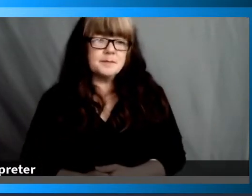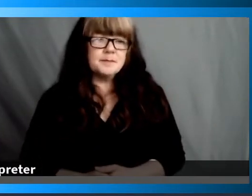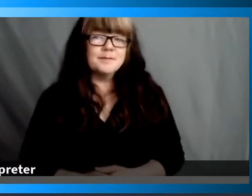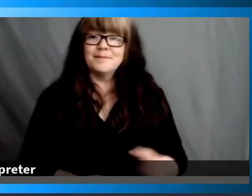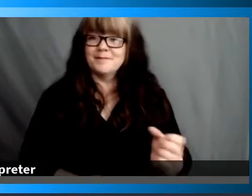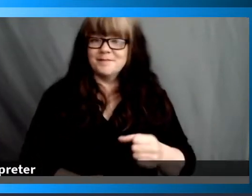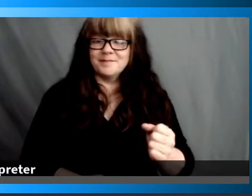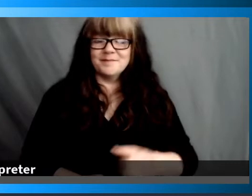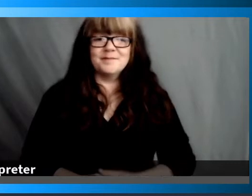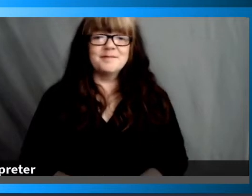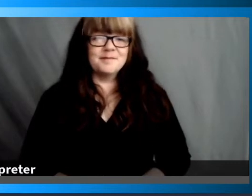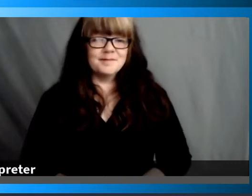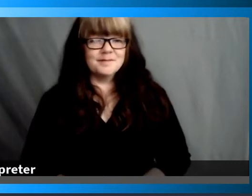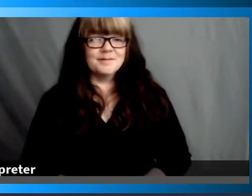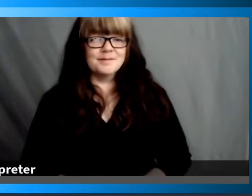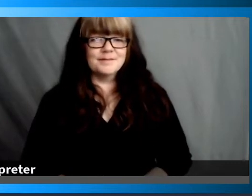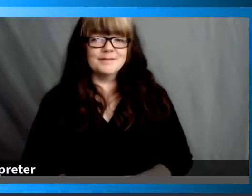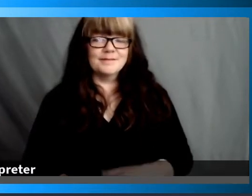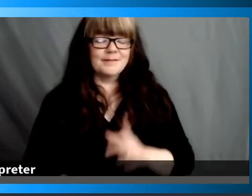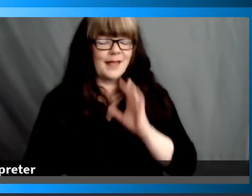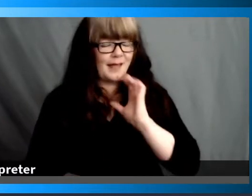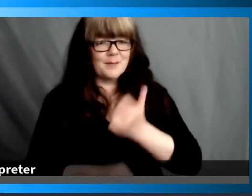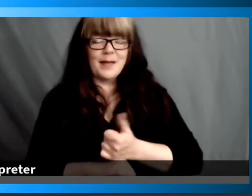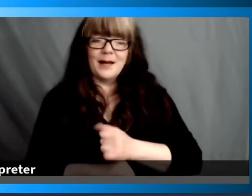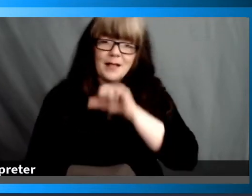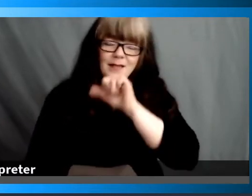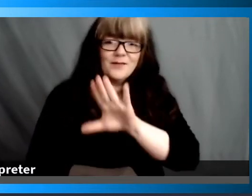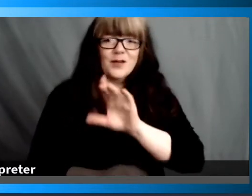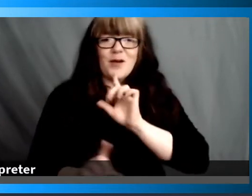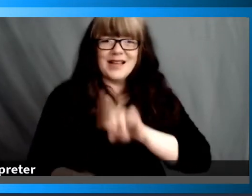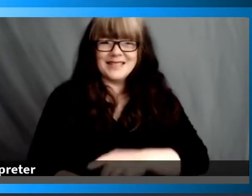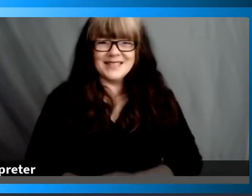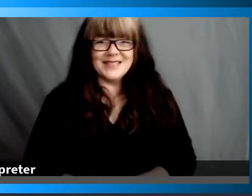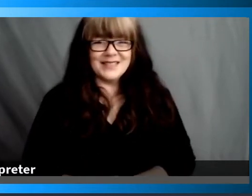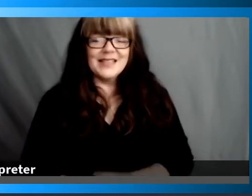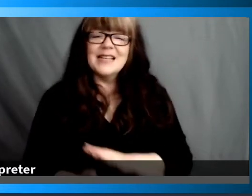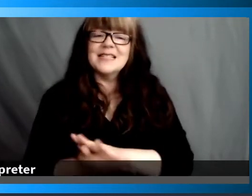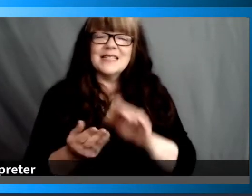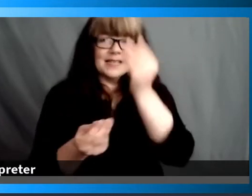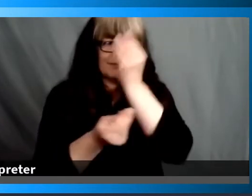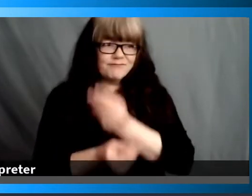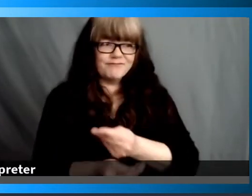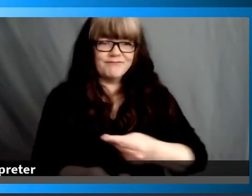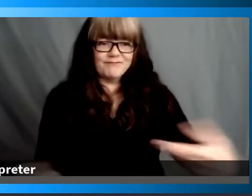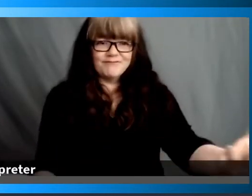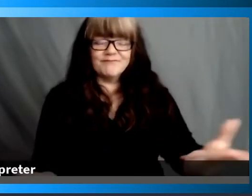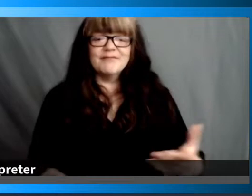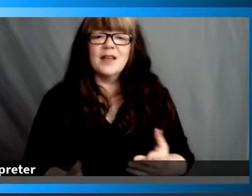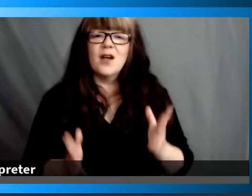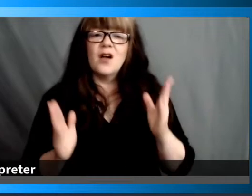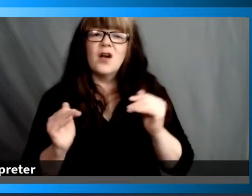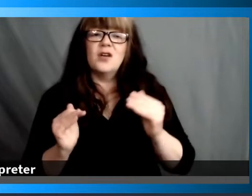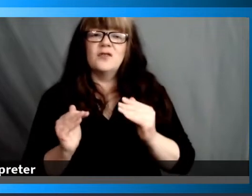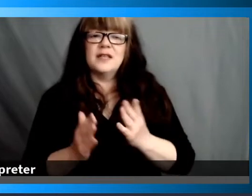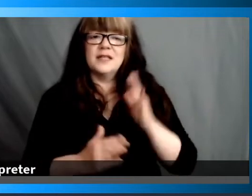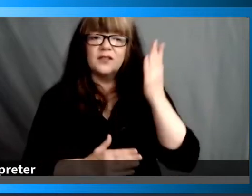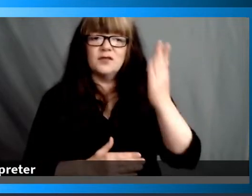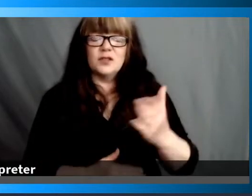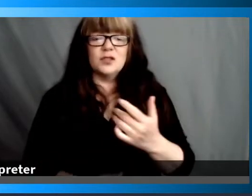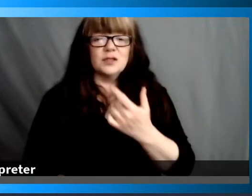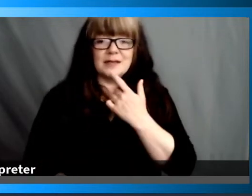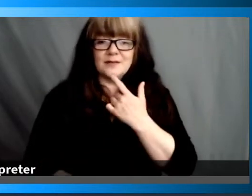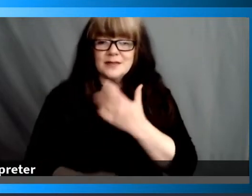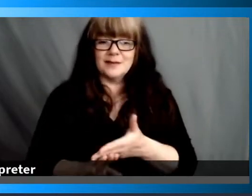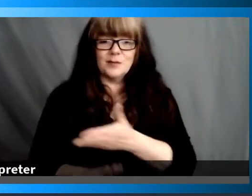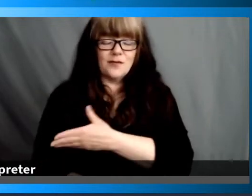Yes. Mm-hmm. Amen. I love that answer. Thank you. It's nice to put that out there. And hopefully in the future, I've said before, you know, I think